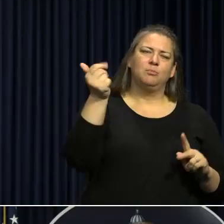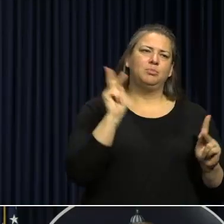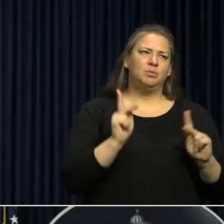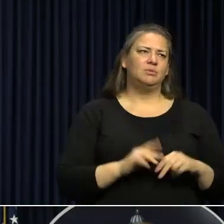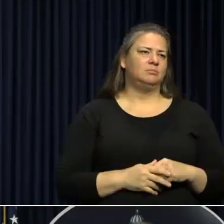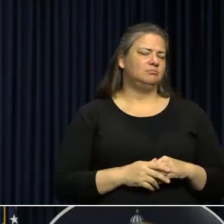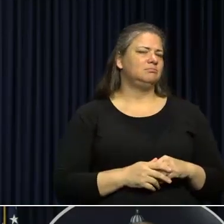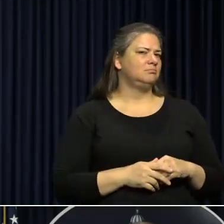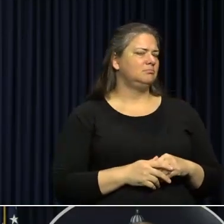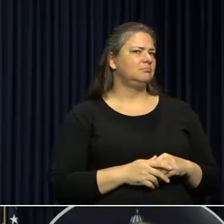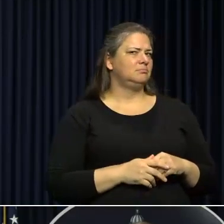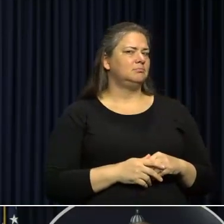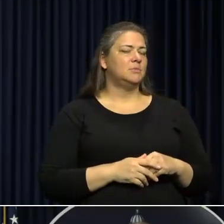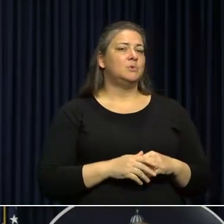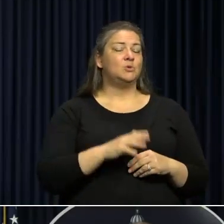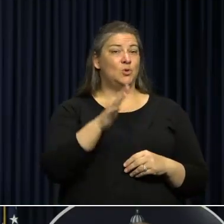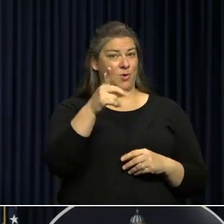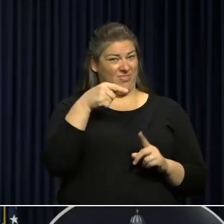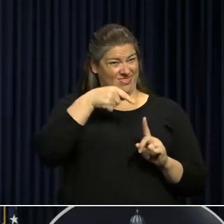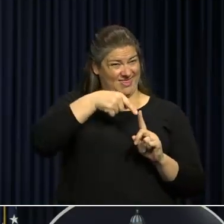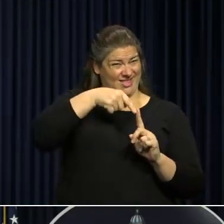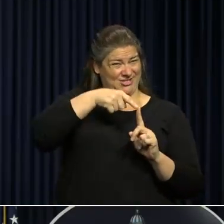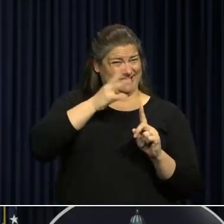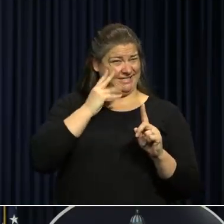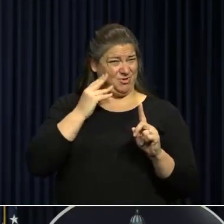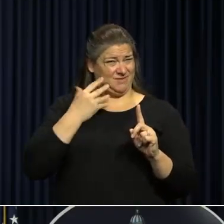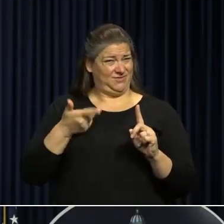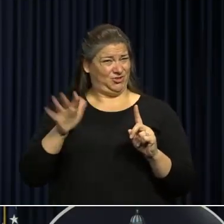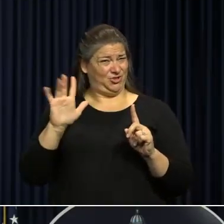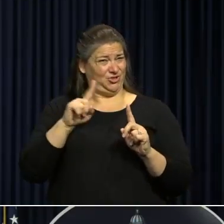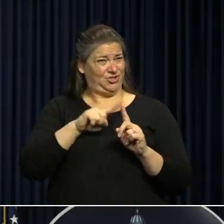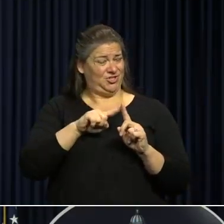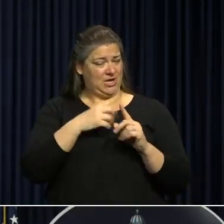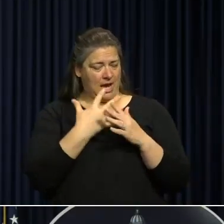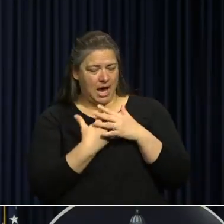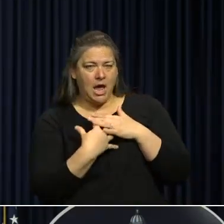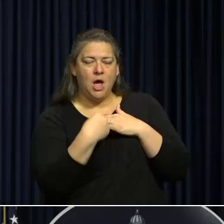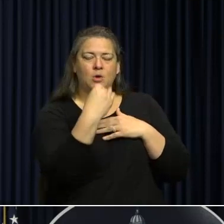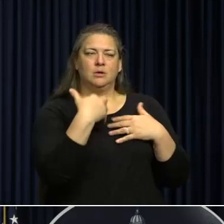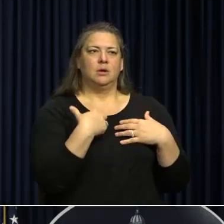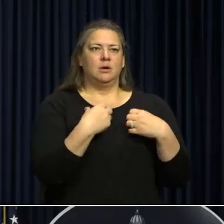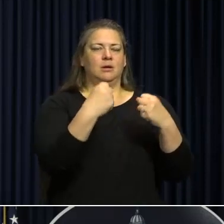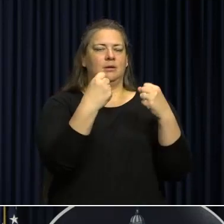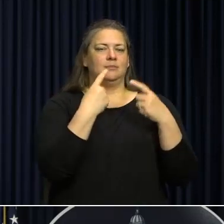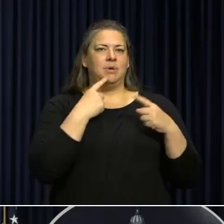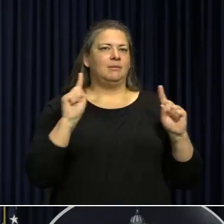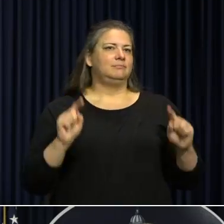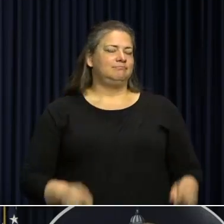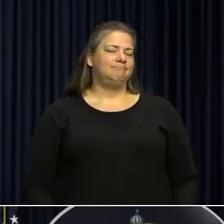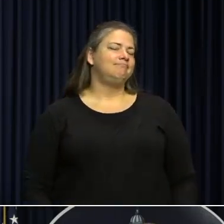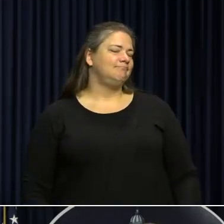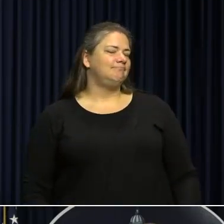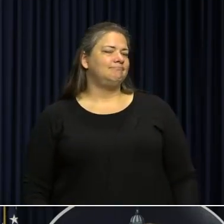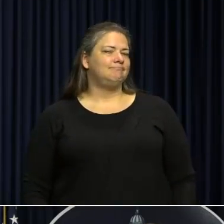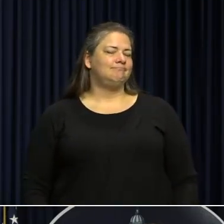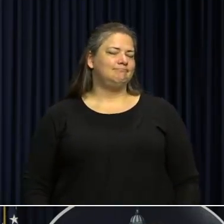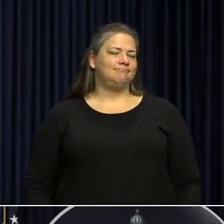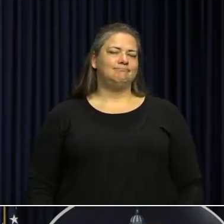them. So somebody who has been through it and was fortunate to come out on the other side.